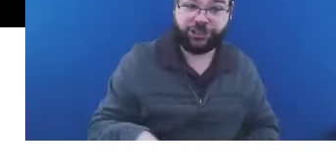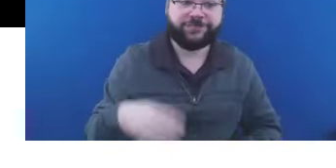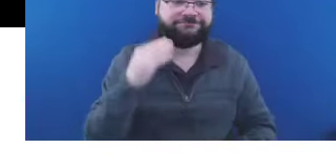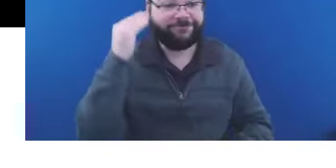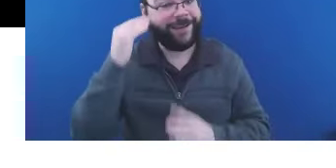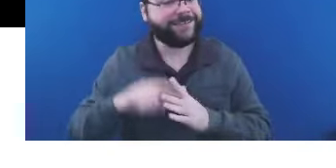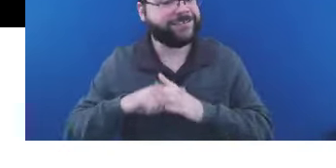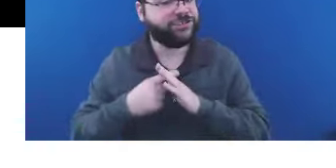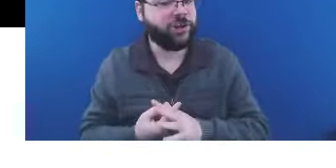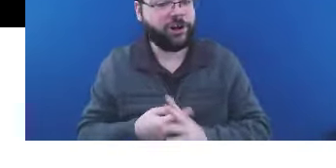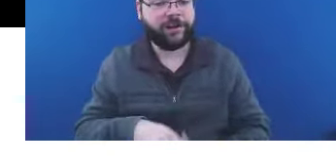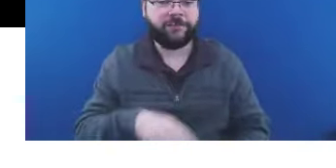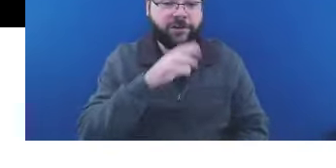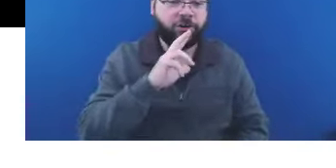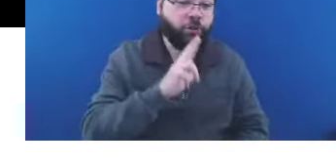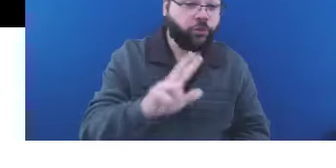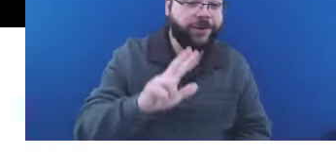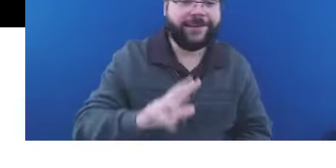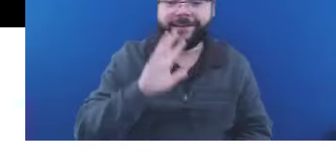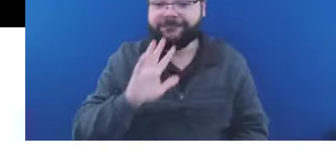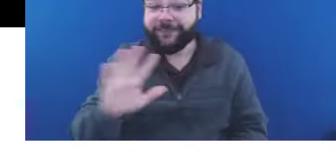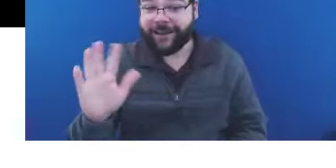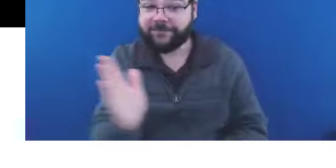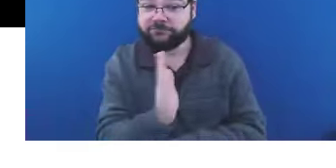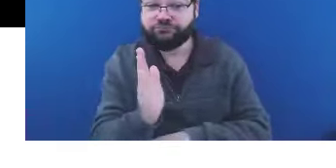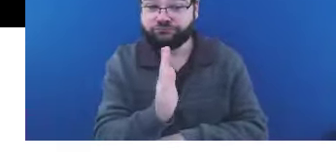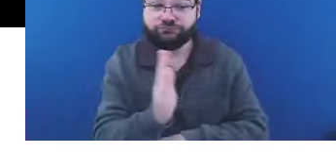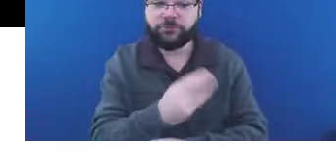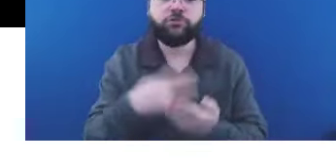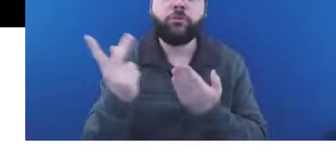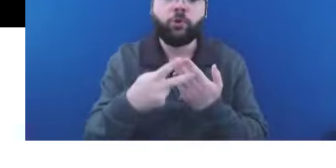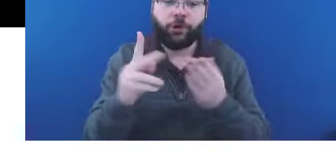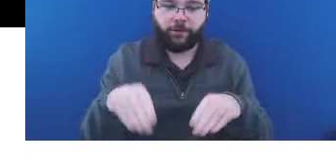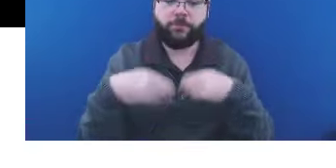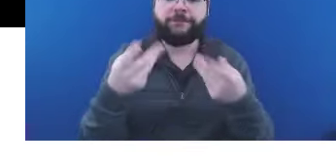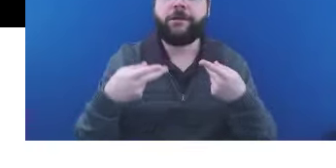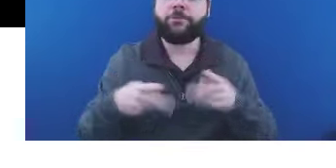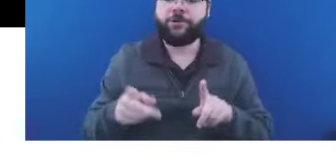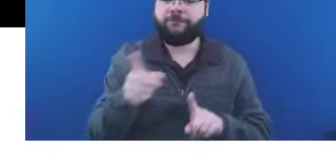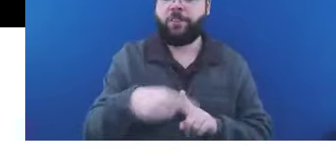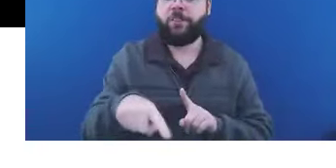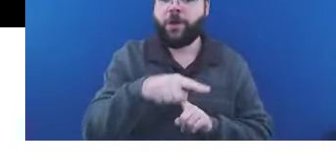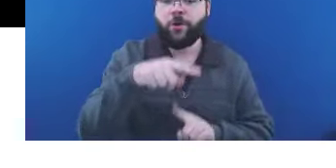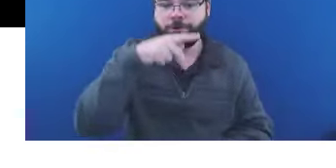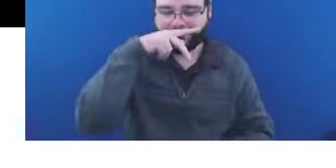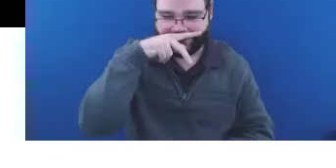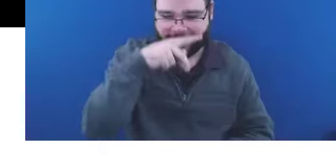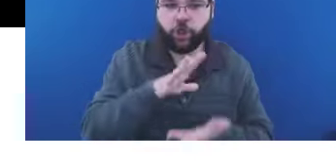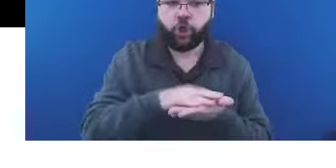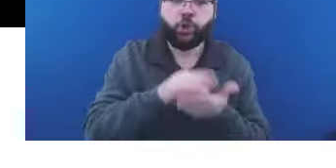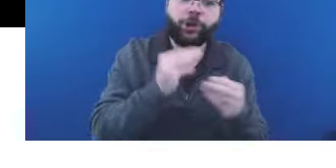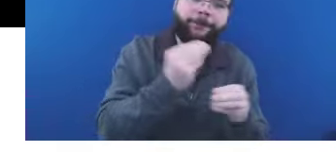for children 3 to 5, these programs provide opportunities for children to learn